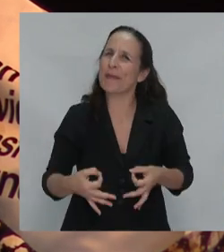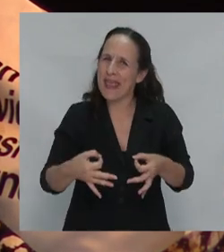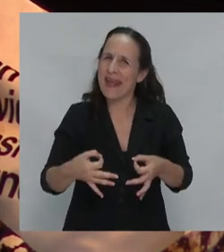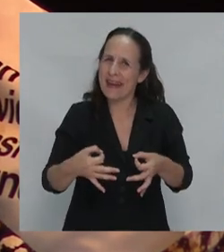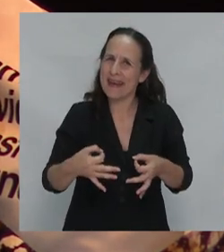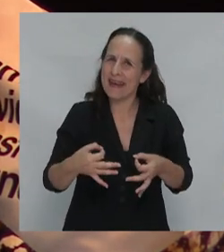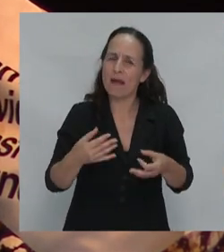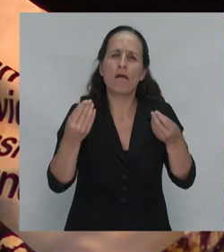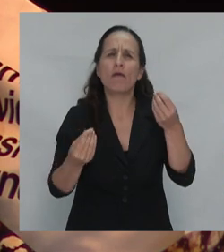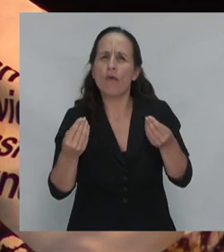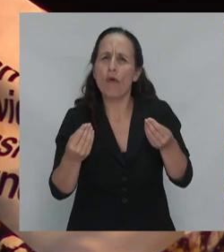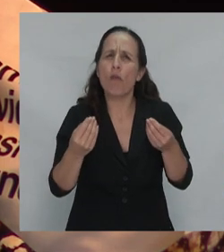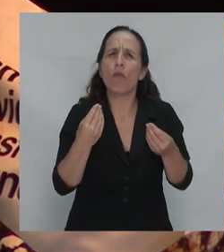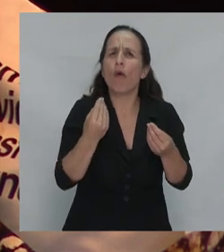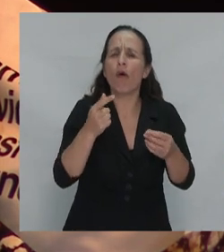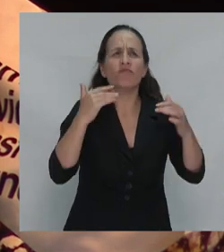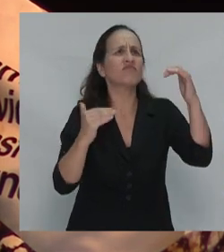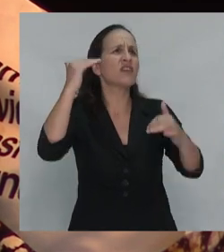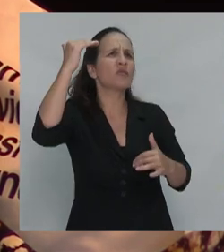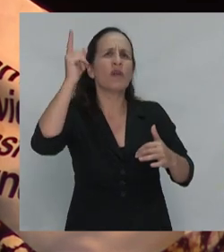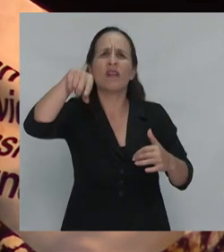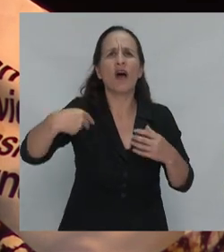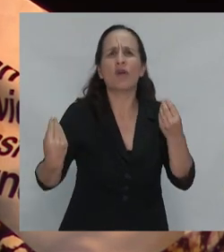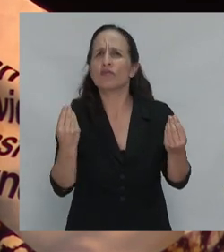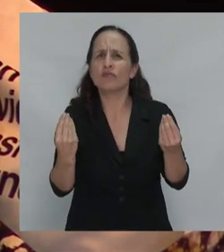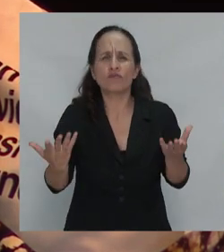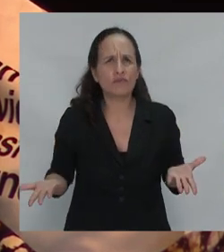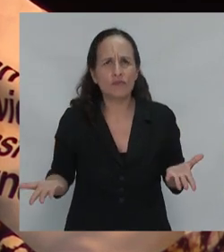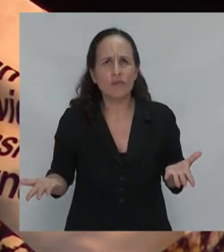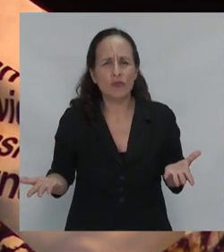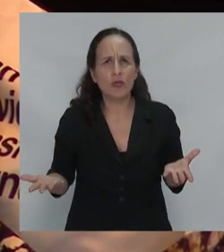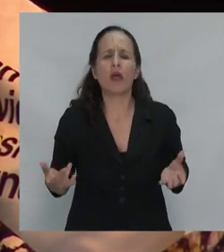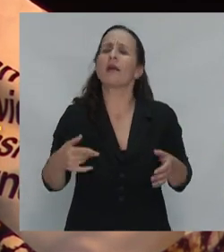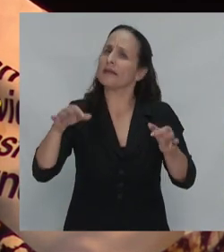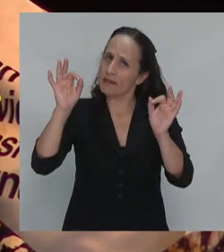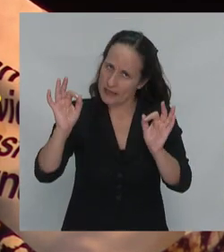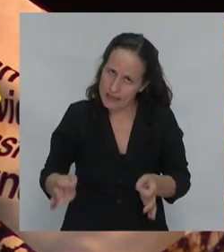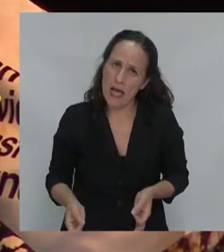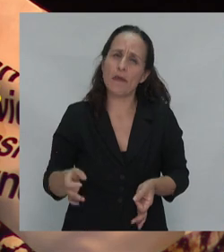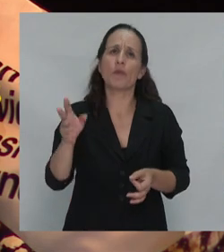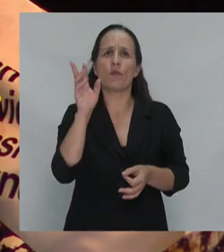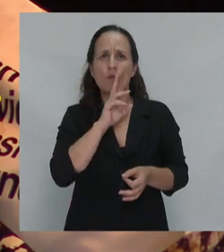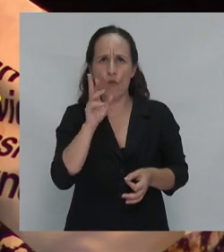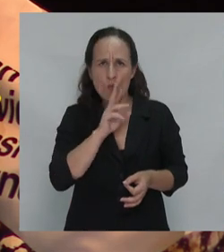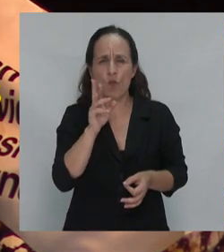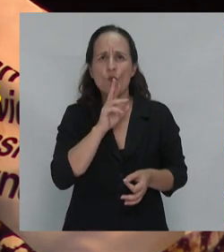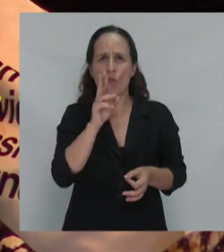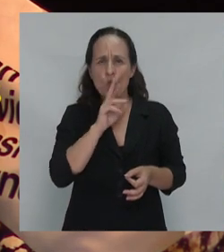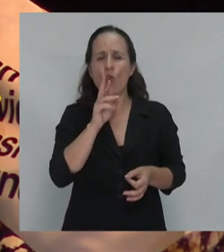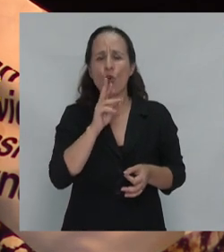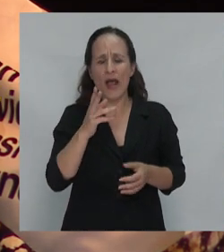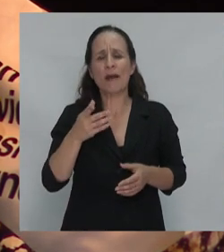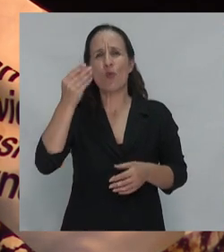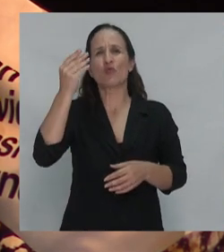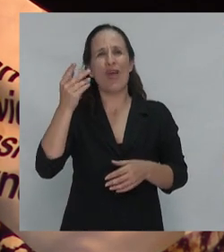know it's about women being deprived of participation. We know it's about